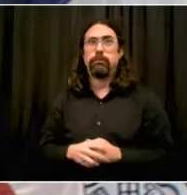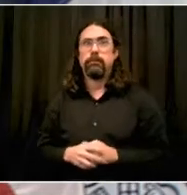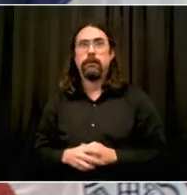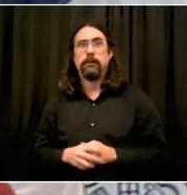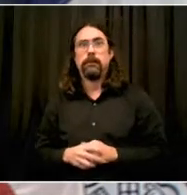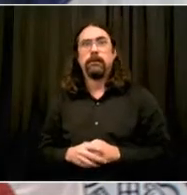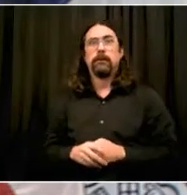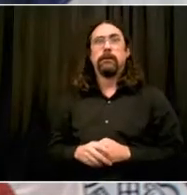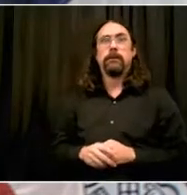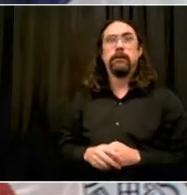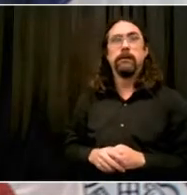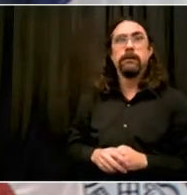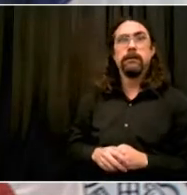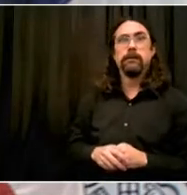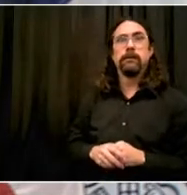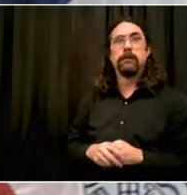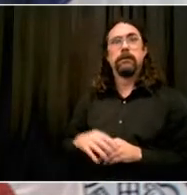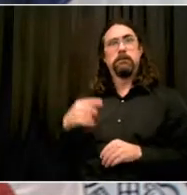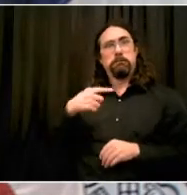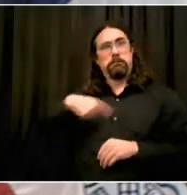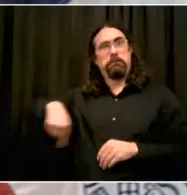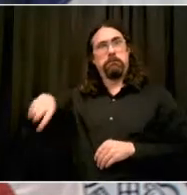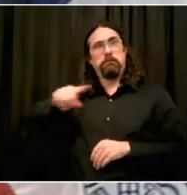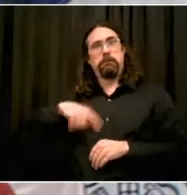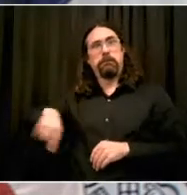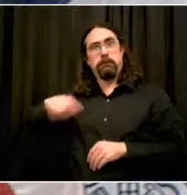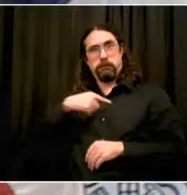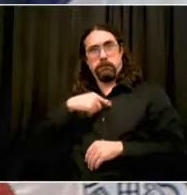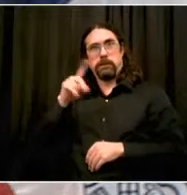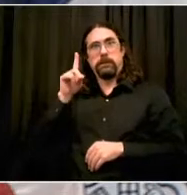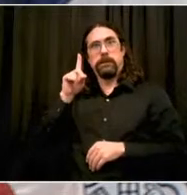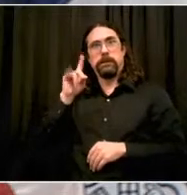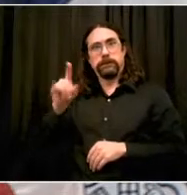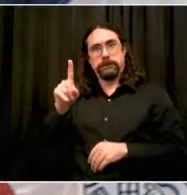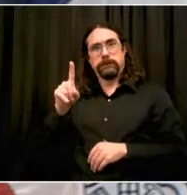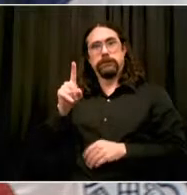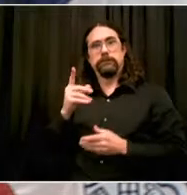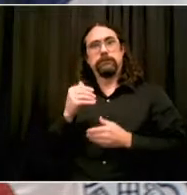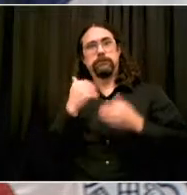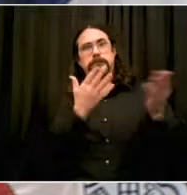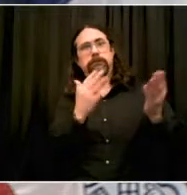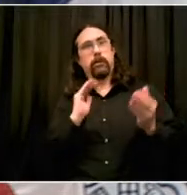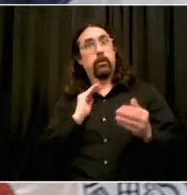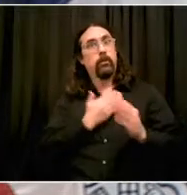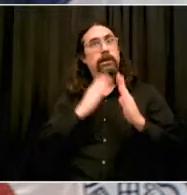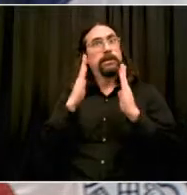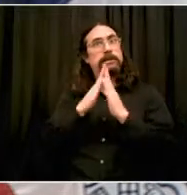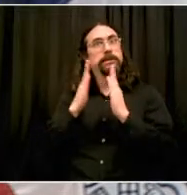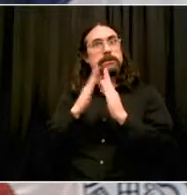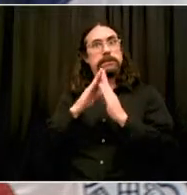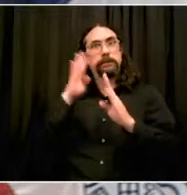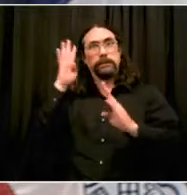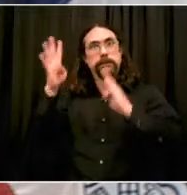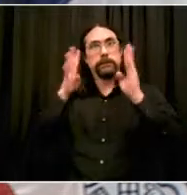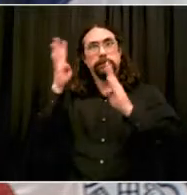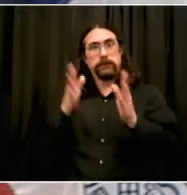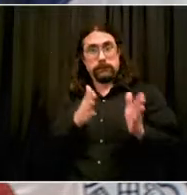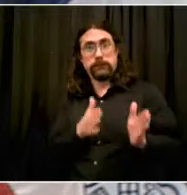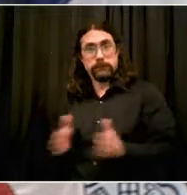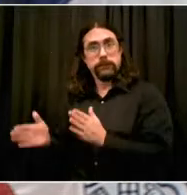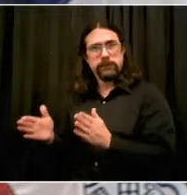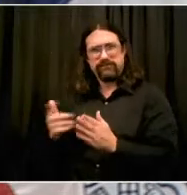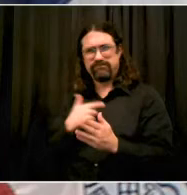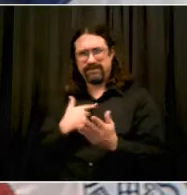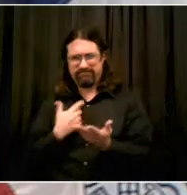Brooklyn and Queens in those neighborhoods very clearly. And really, there was a sea change. The same history applies